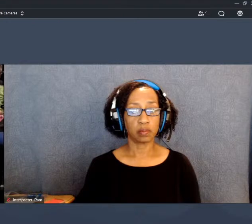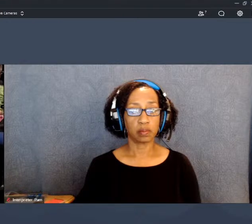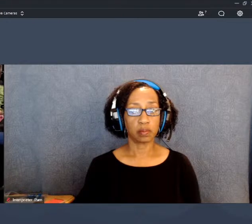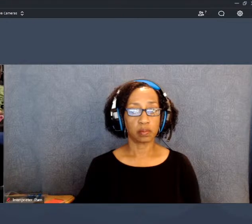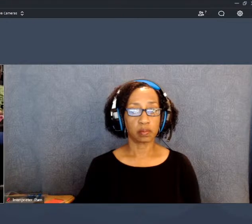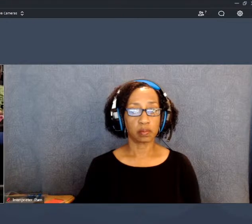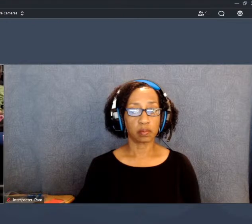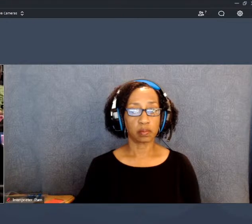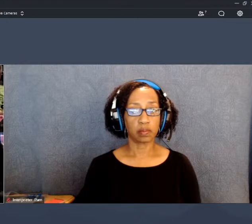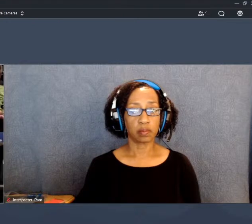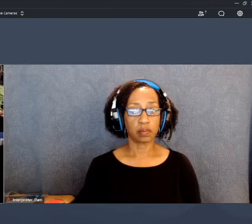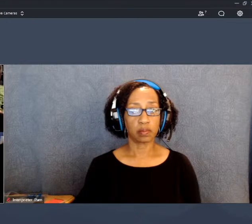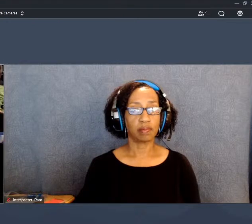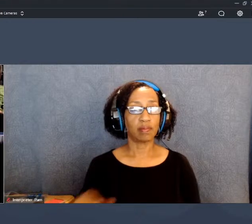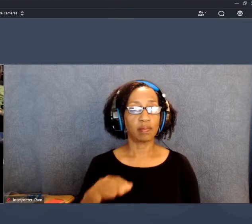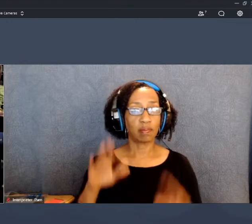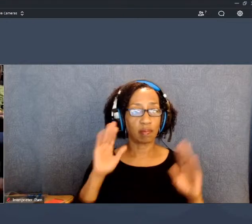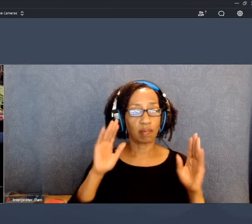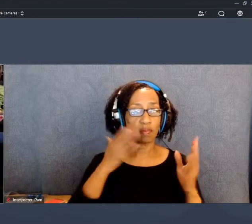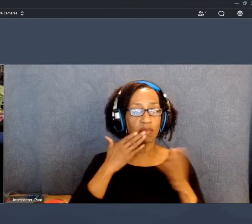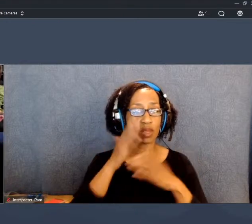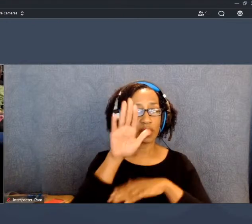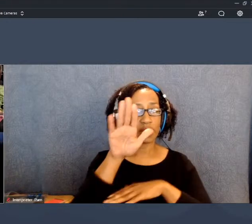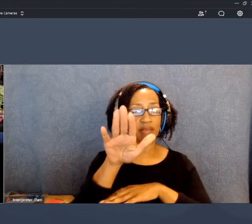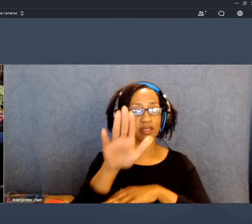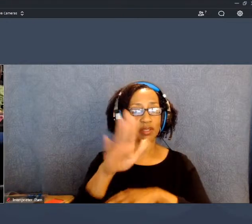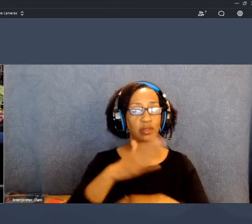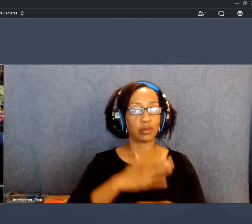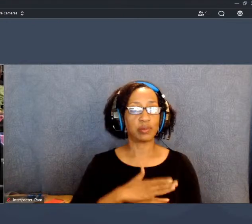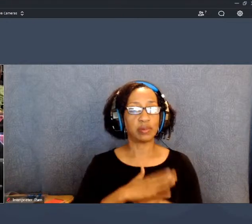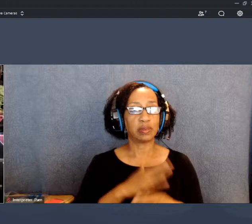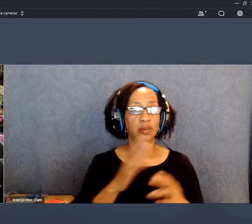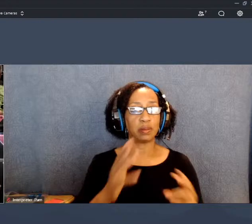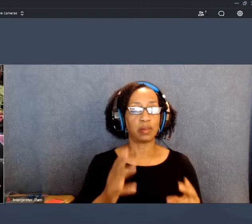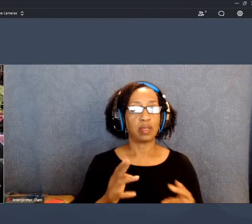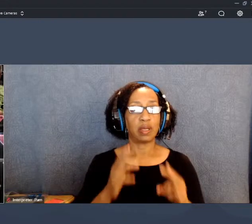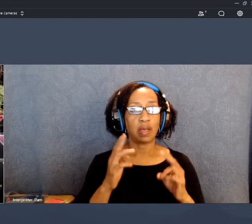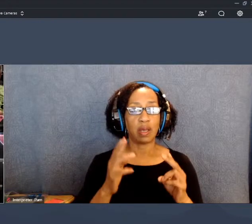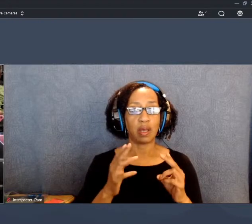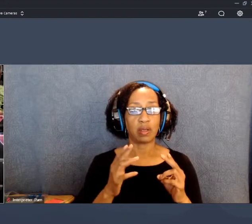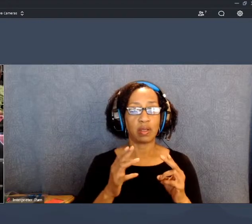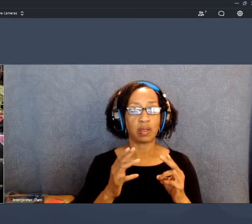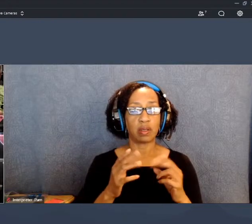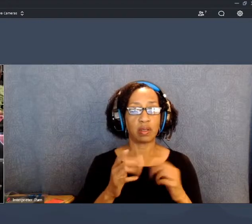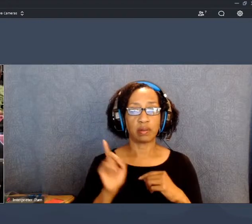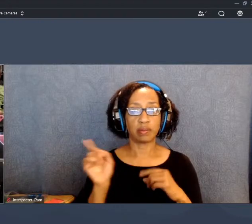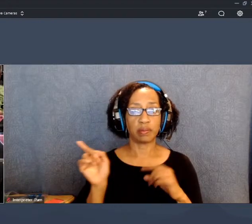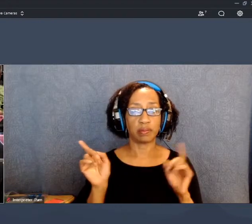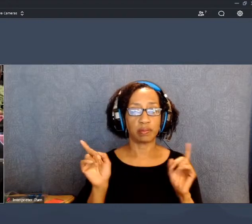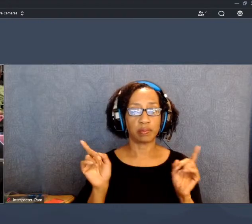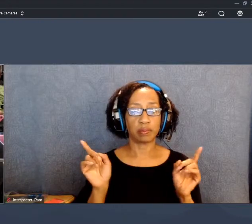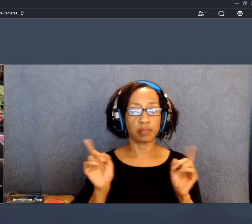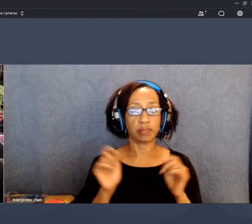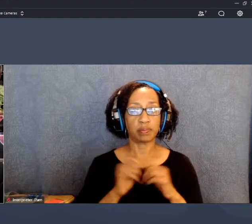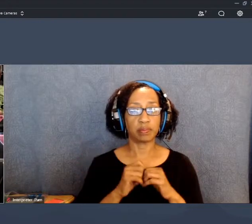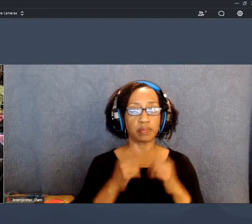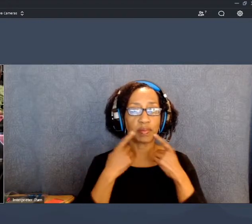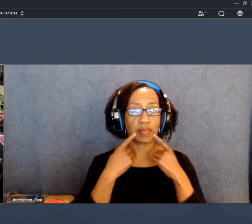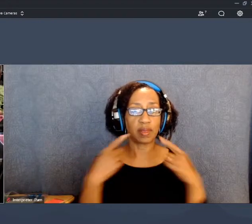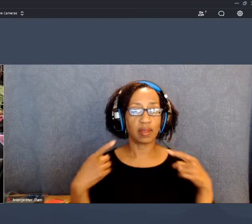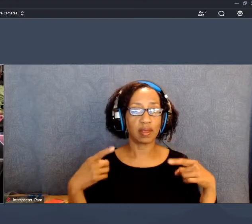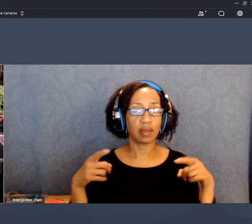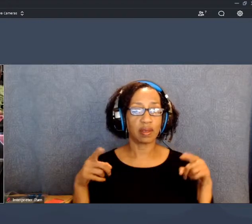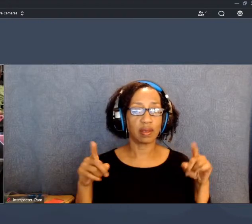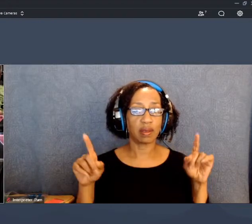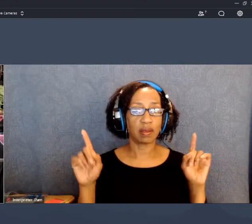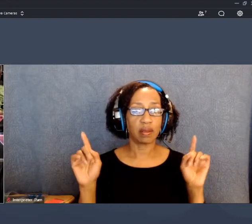Good afternoon. It is my honor to have with me and joining us today is the famous